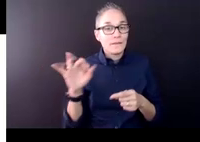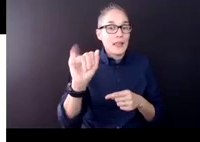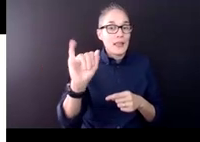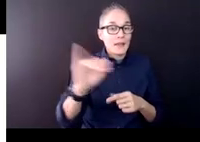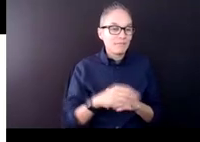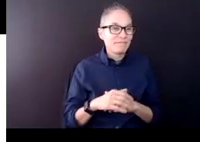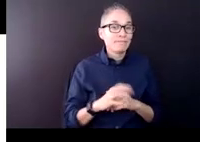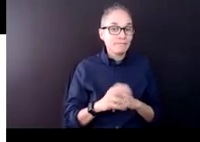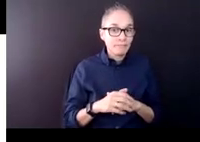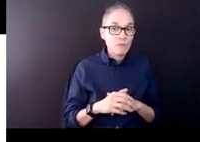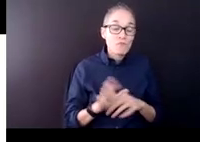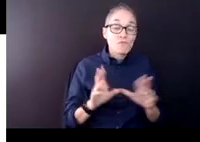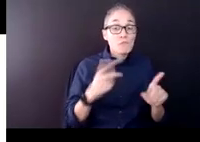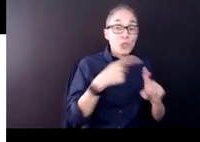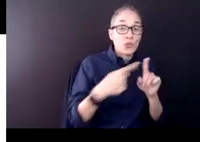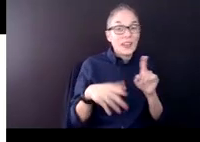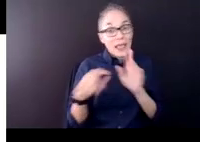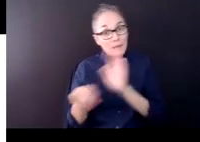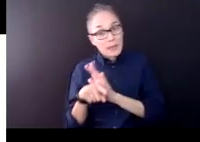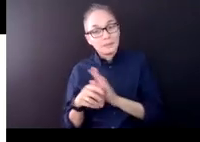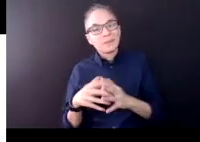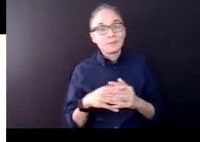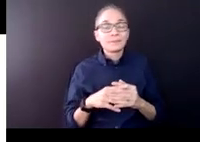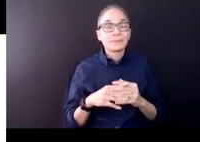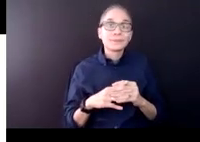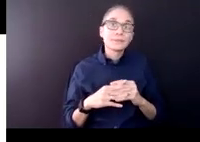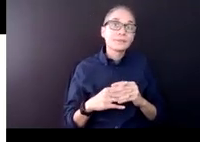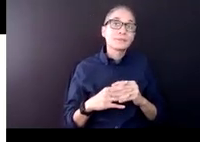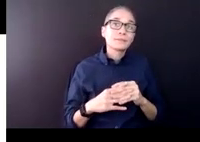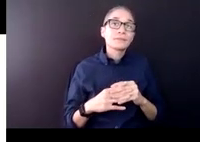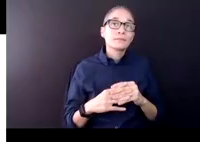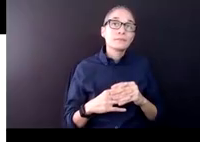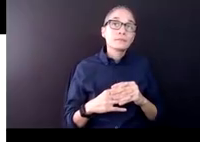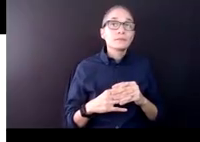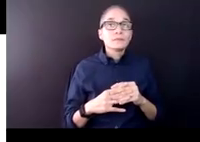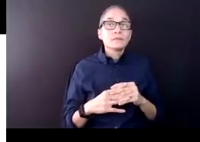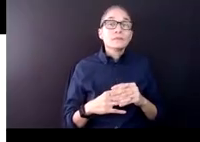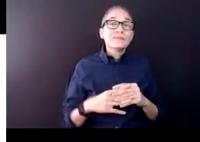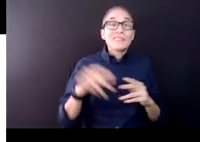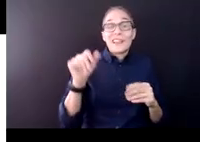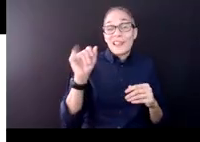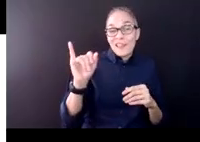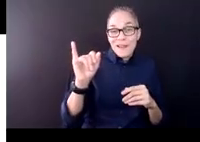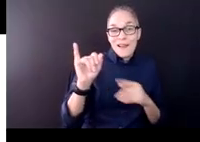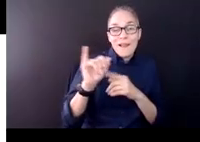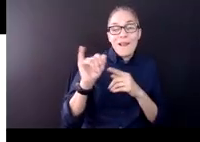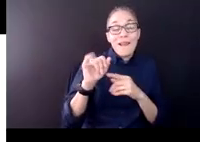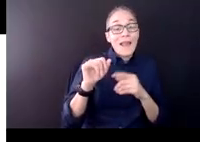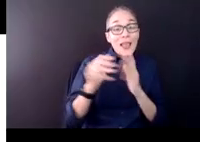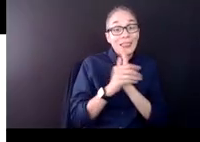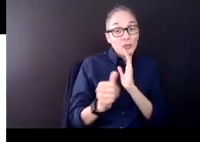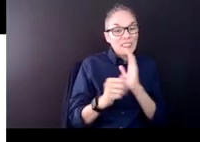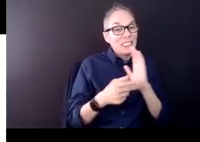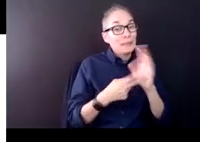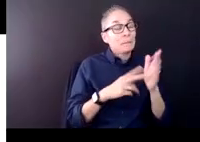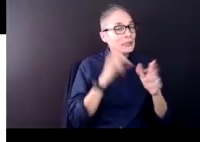AI, good and bad. And so part of AI literacy includes examining AI itself, not just using it.